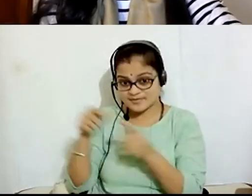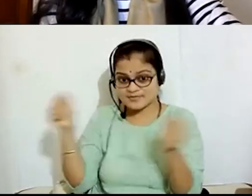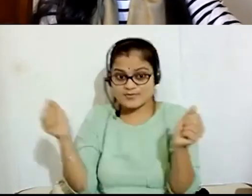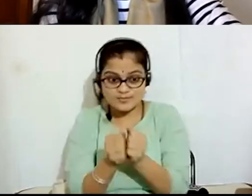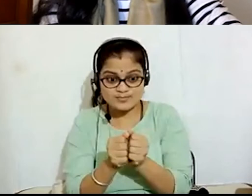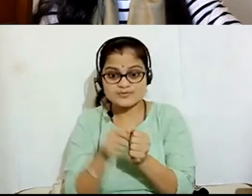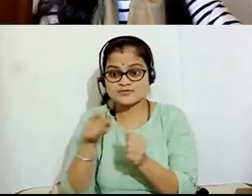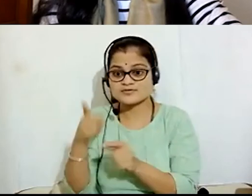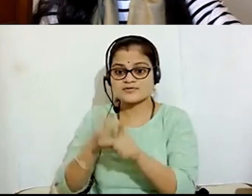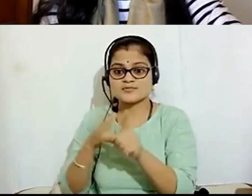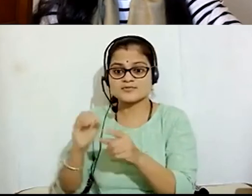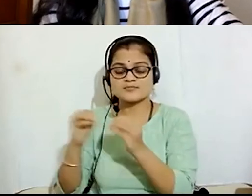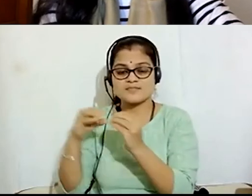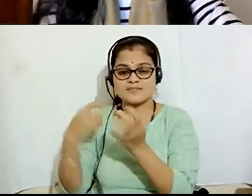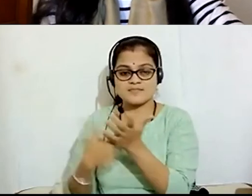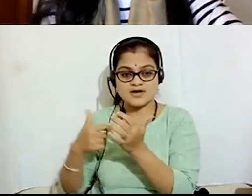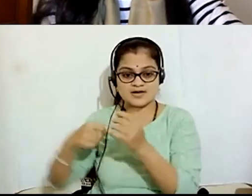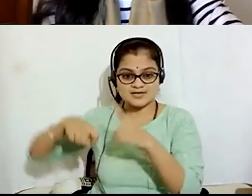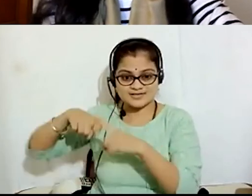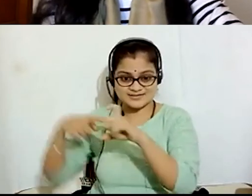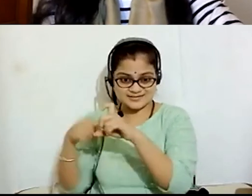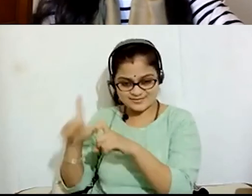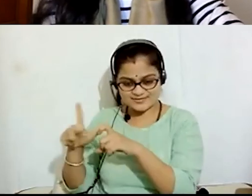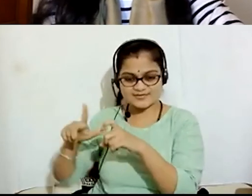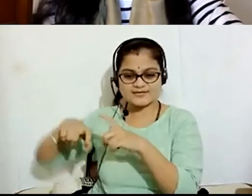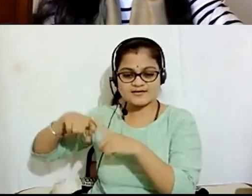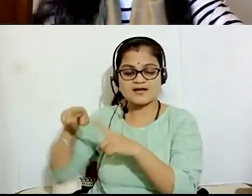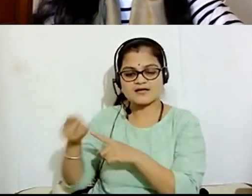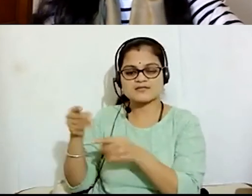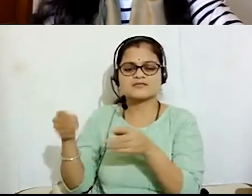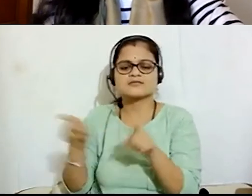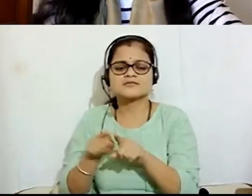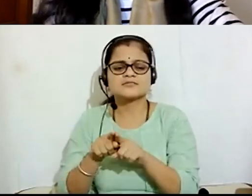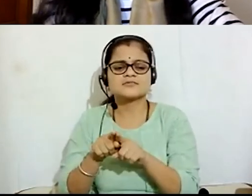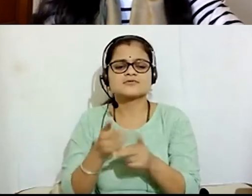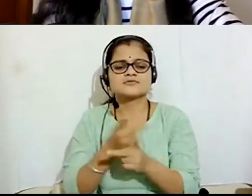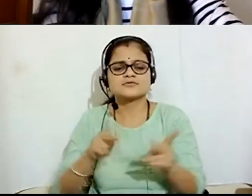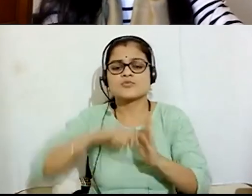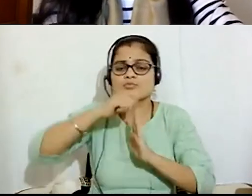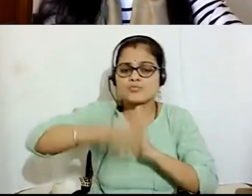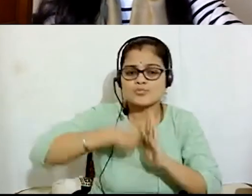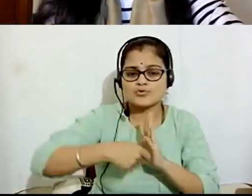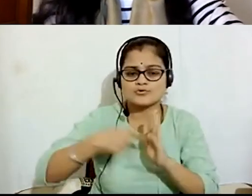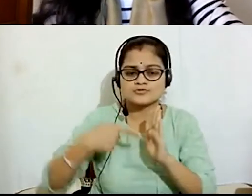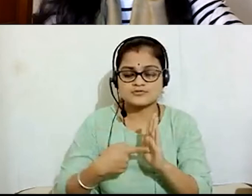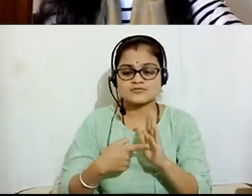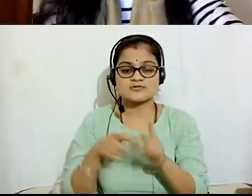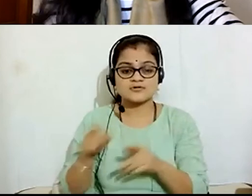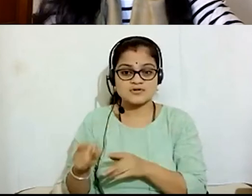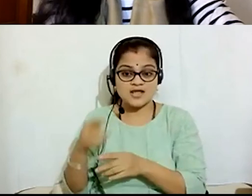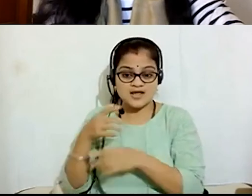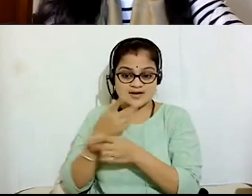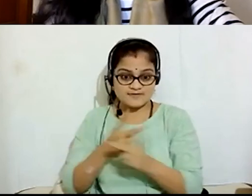the Berklee College of Music, Sounds of the City is a sonic engagement project where four music